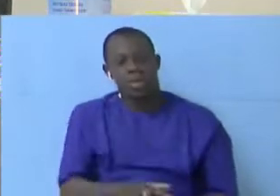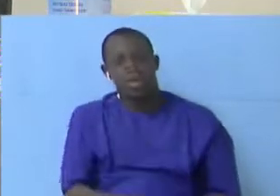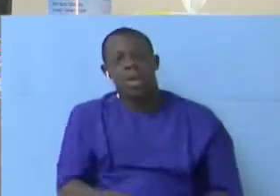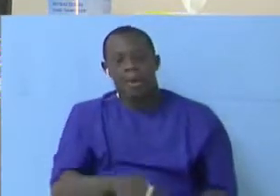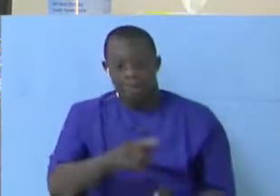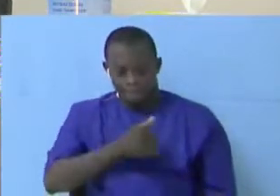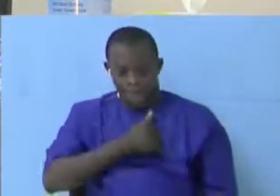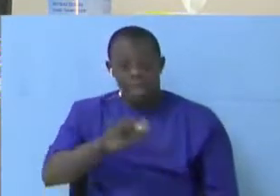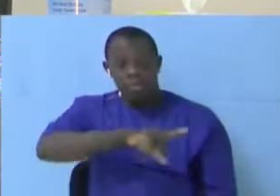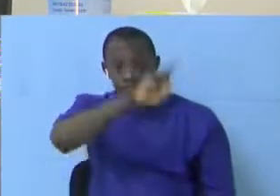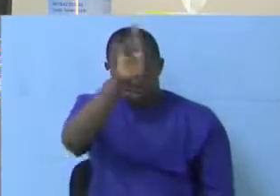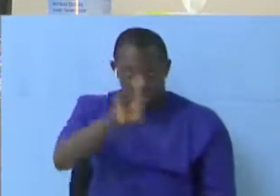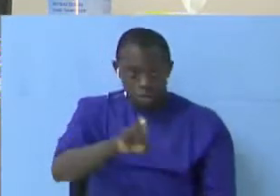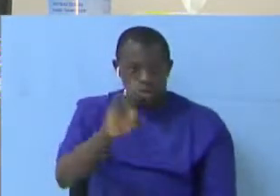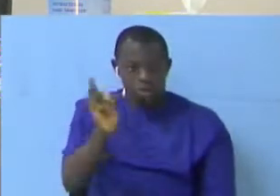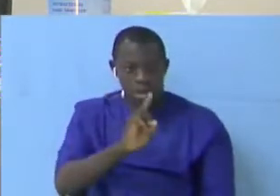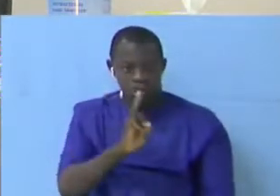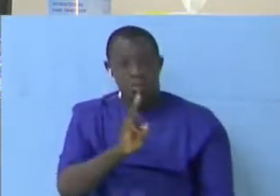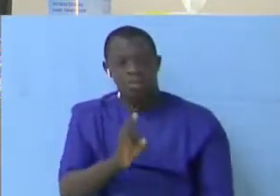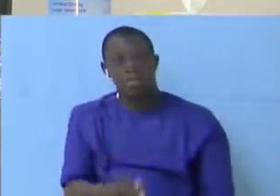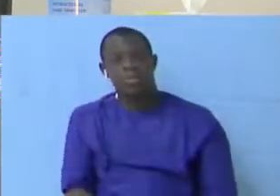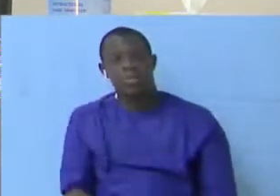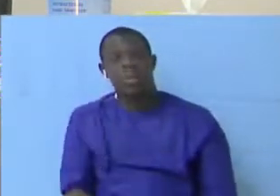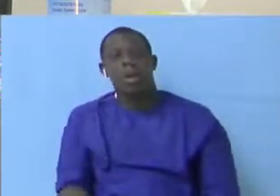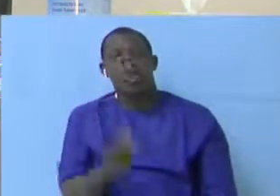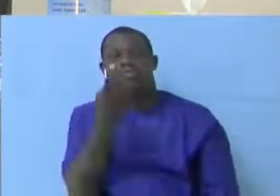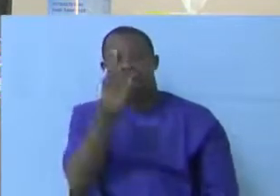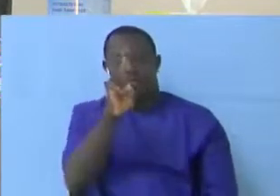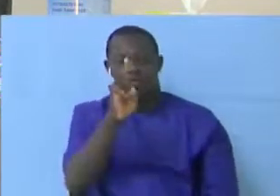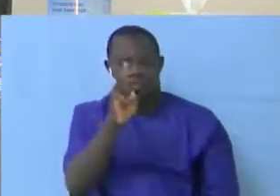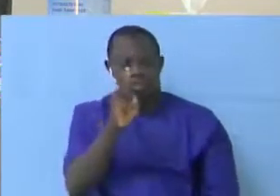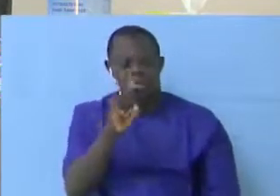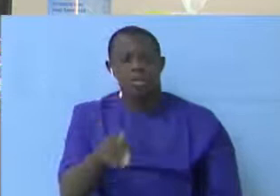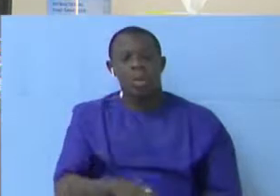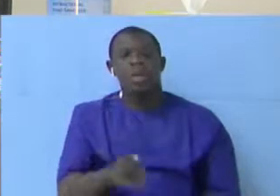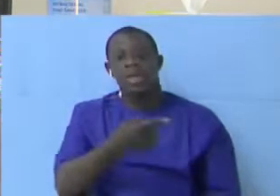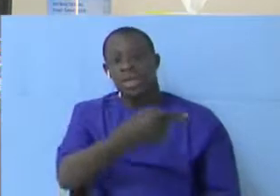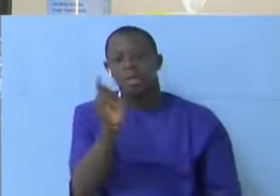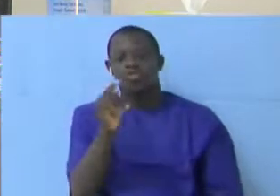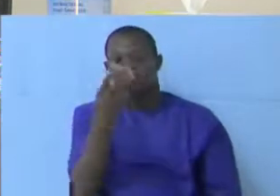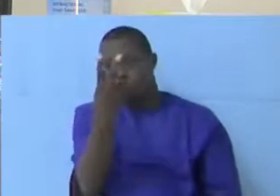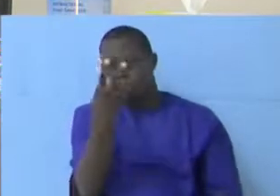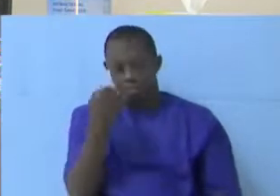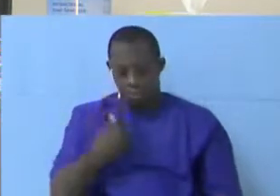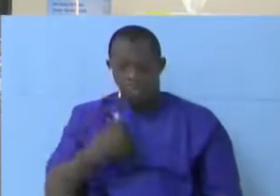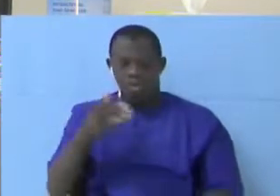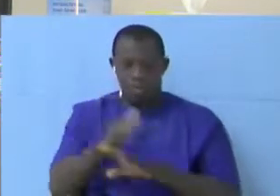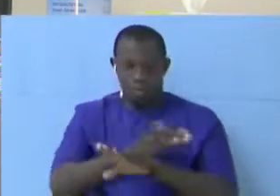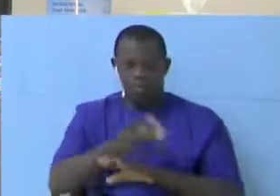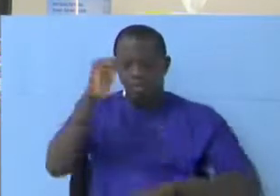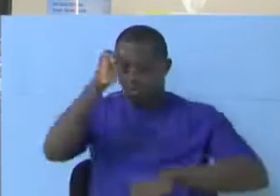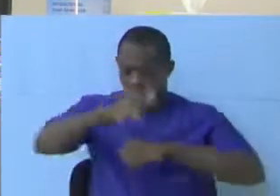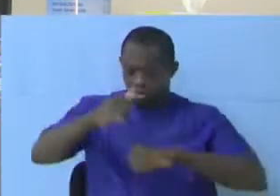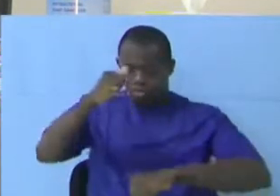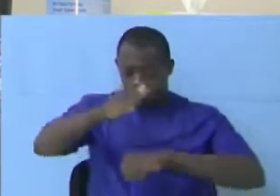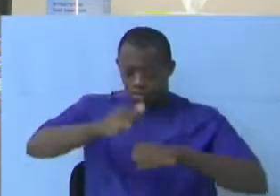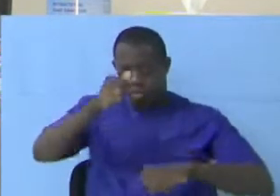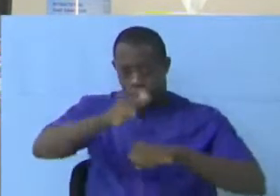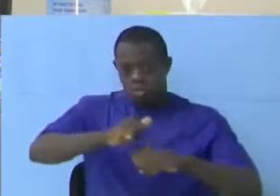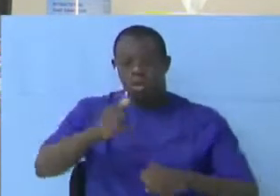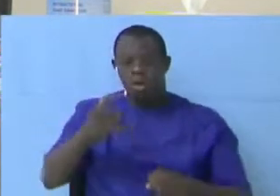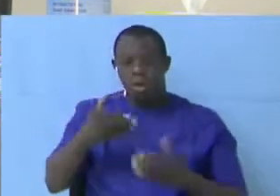My question is, first, these two people were tortured to give a confession. You